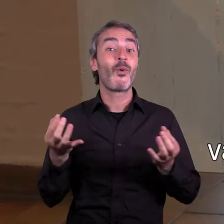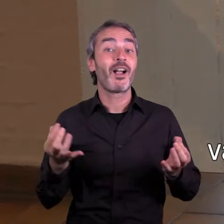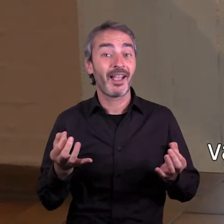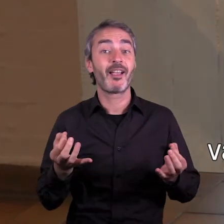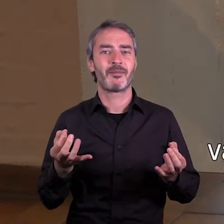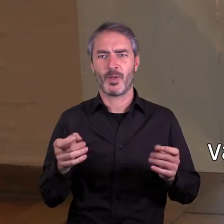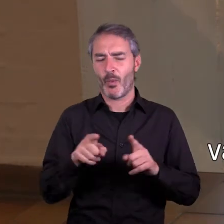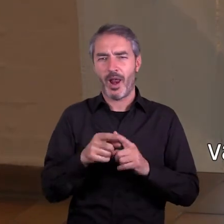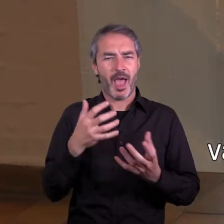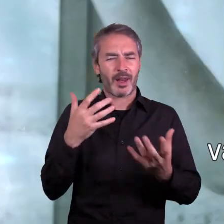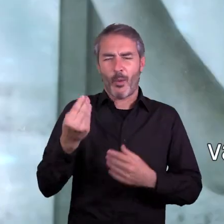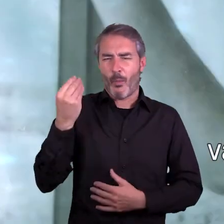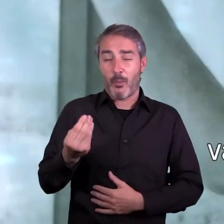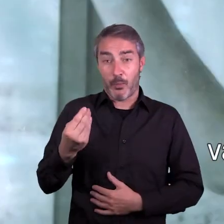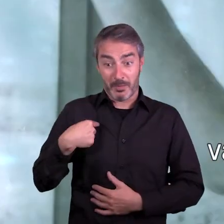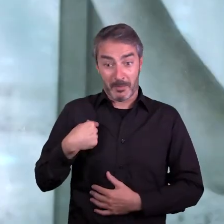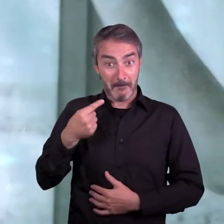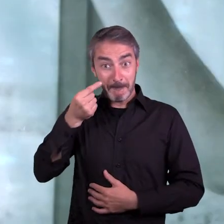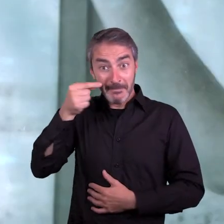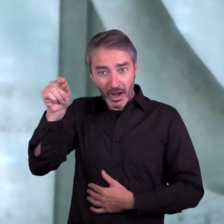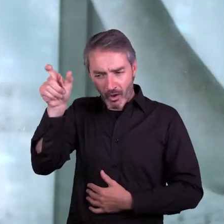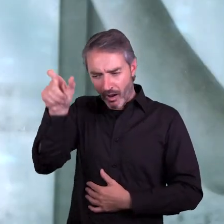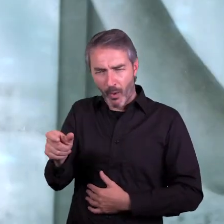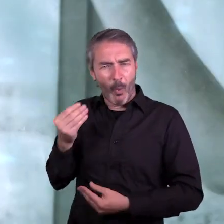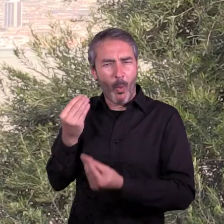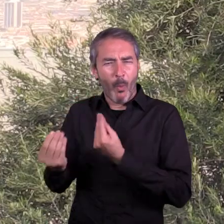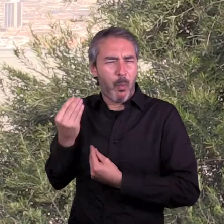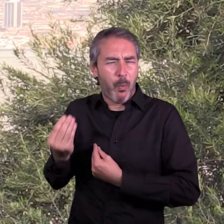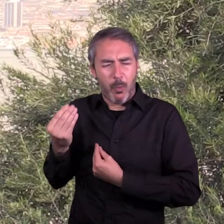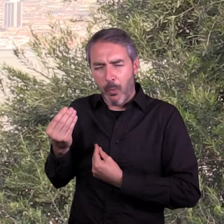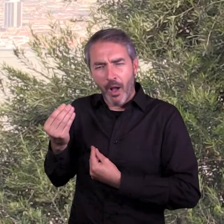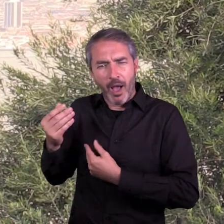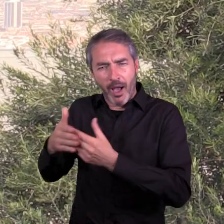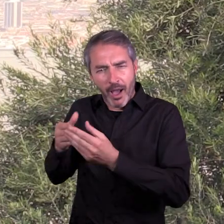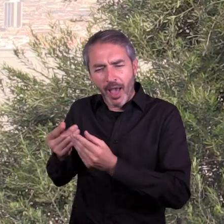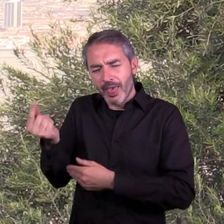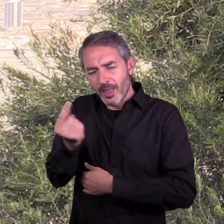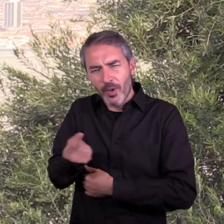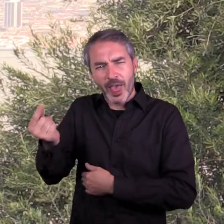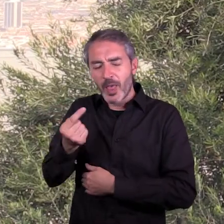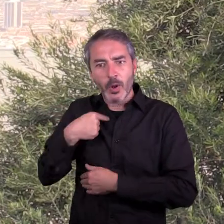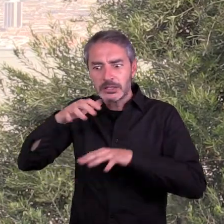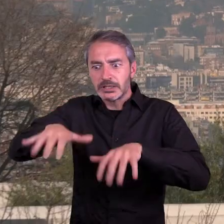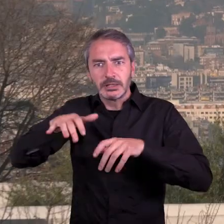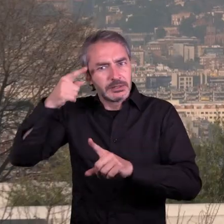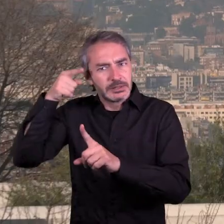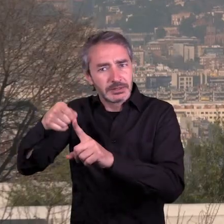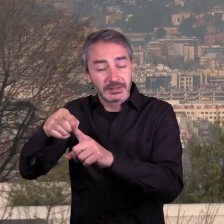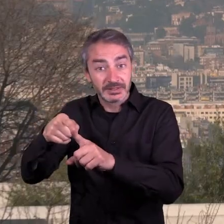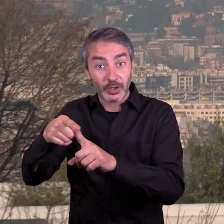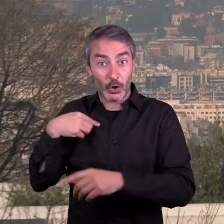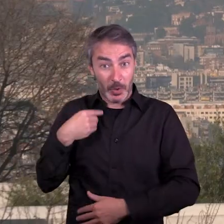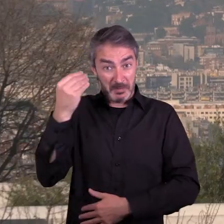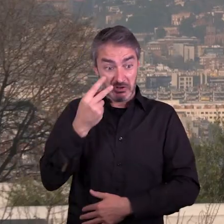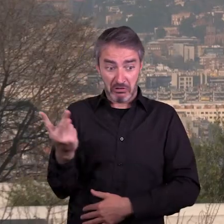so profusely and so obsessively. I think it's a beautiful combination. They both use colors in such a beautiful way.